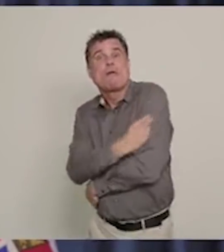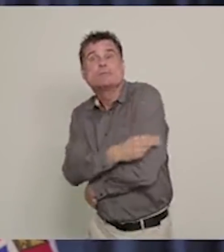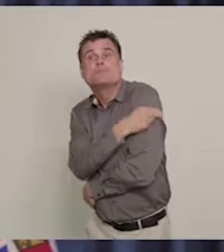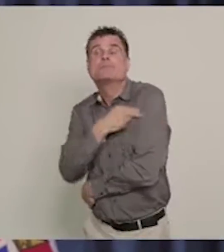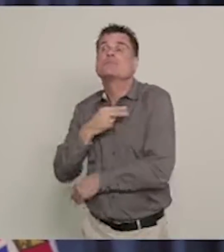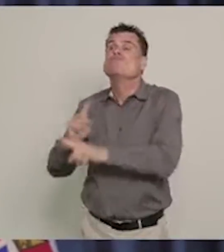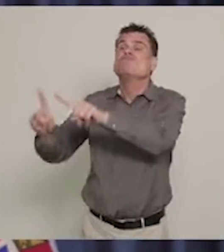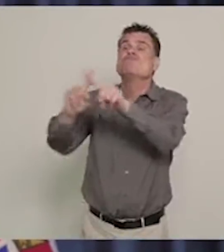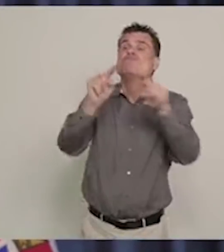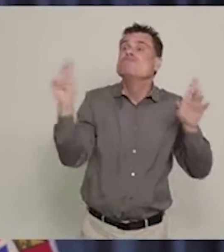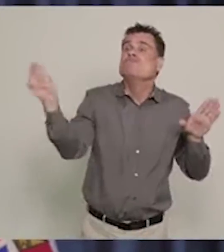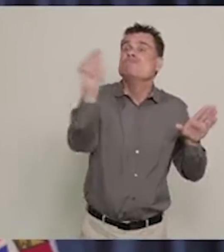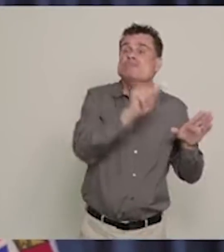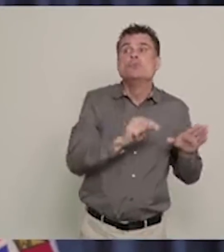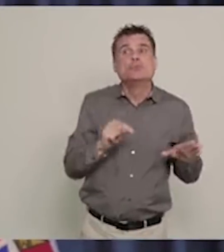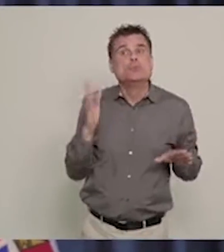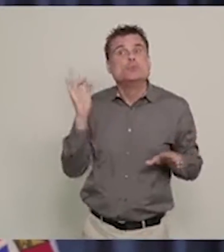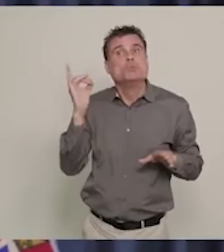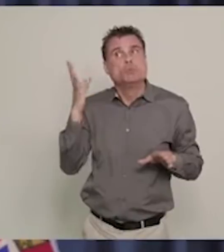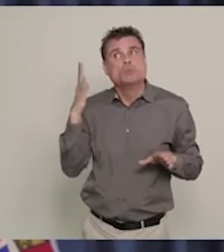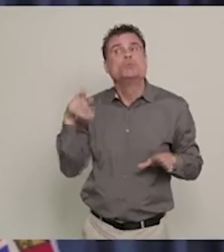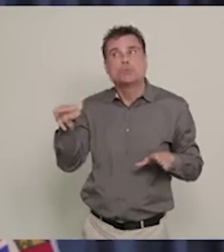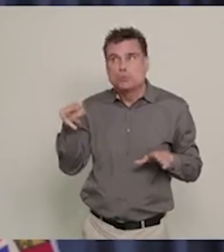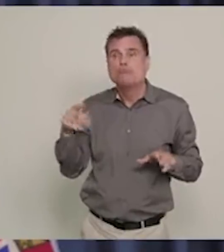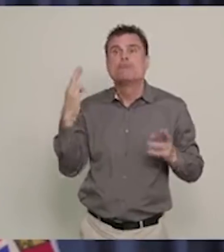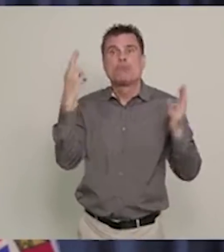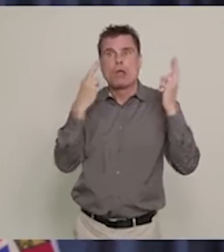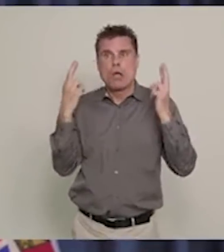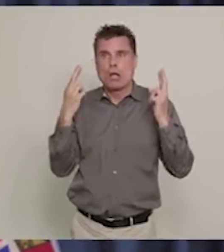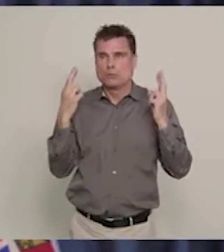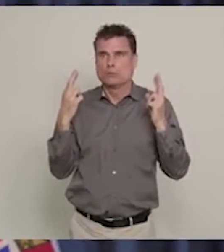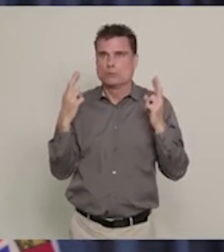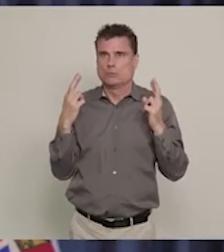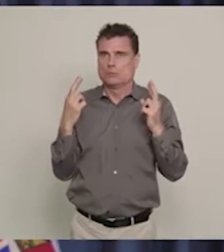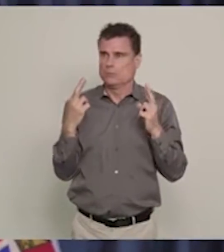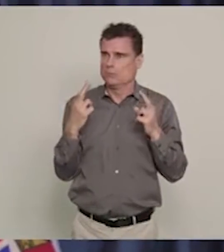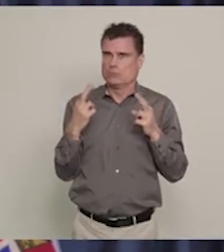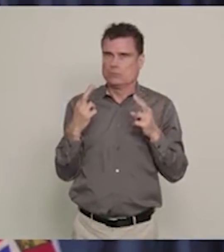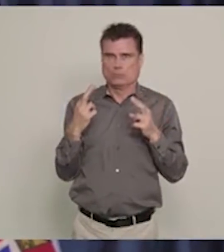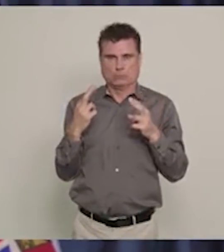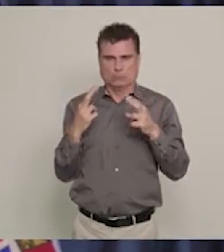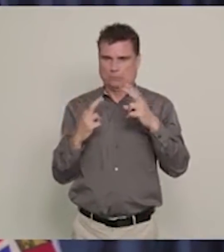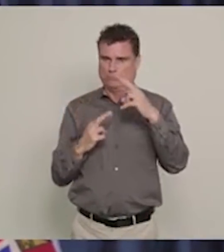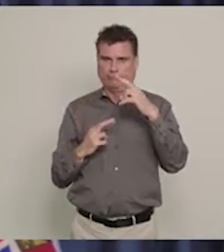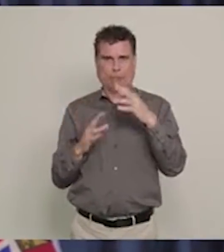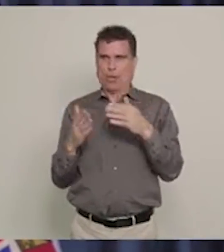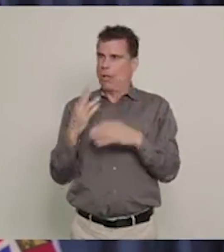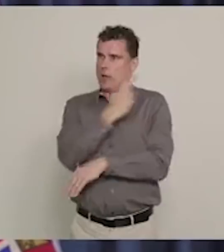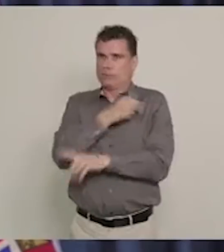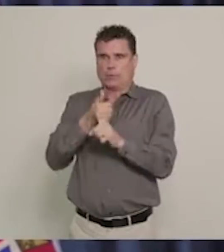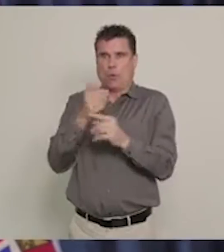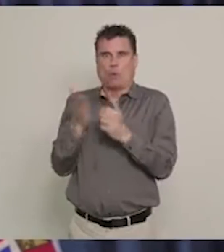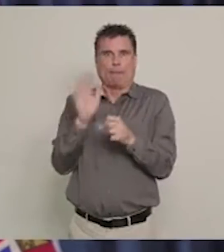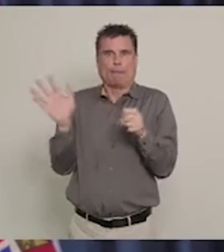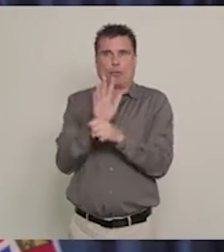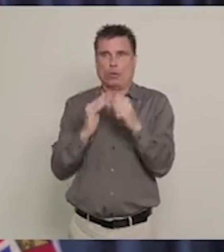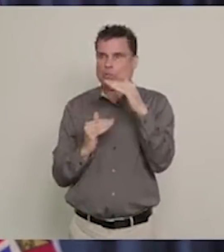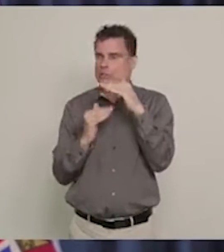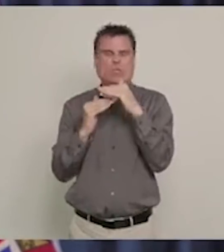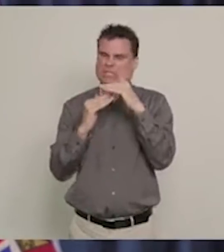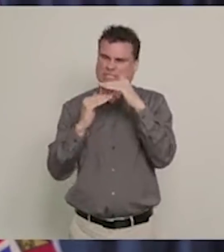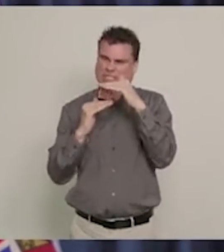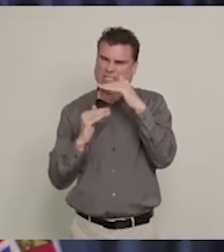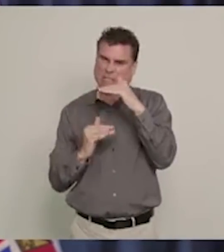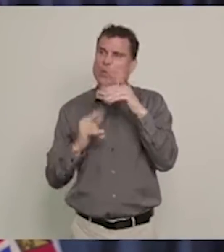out of an abundance of caution and appropriate emergency planning, alternative sources to put people to